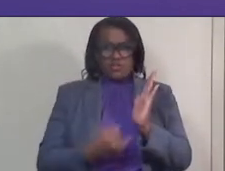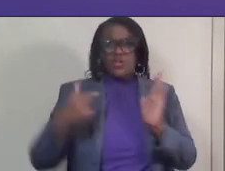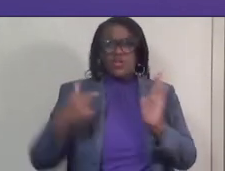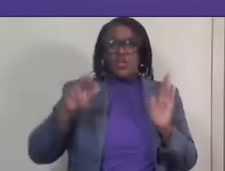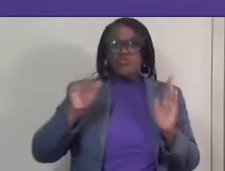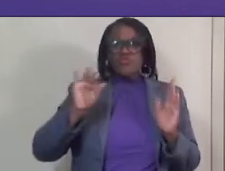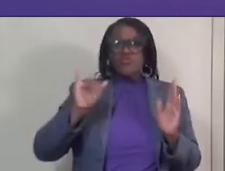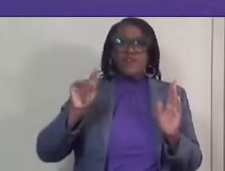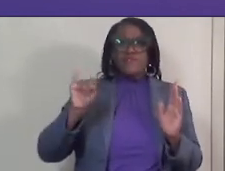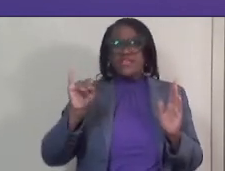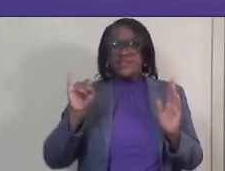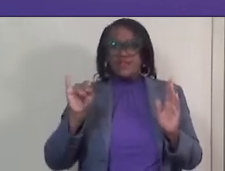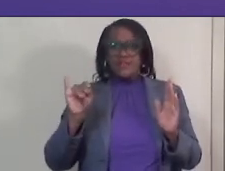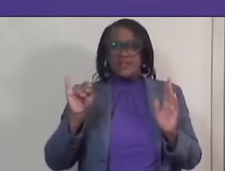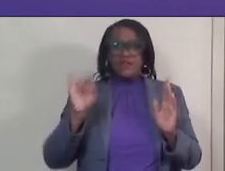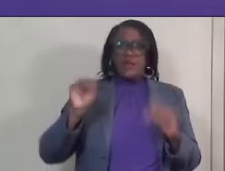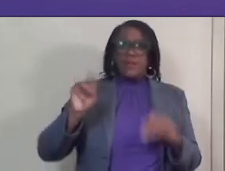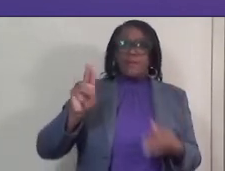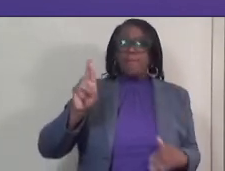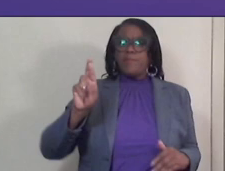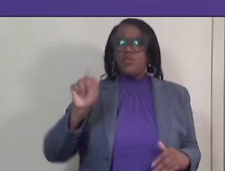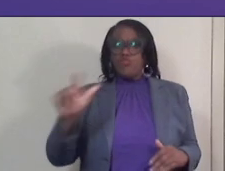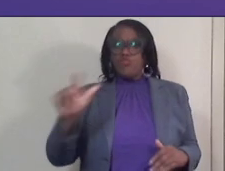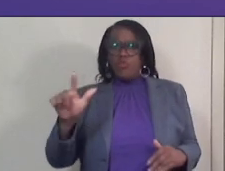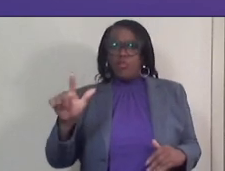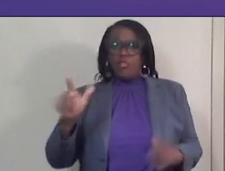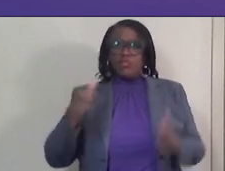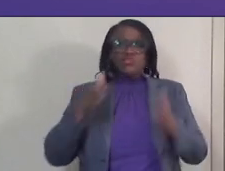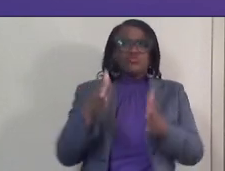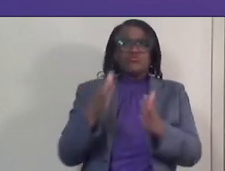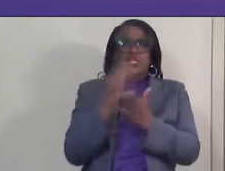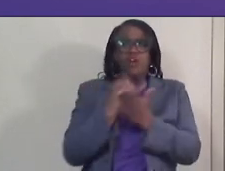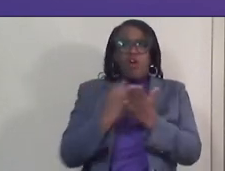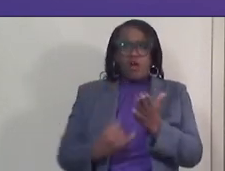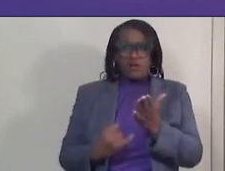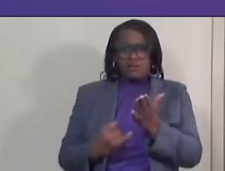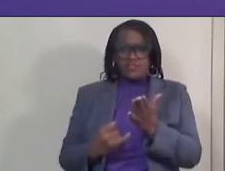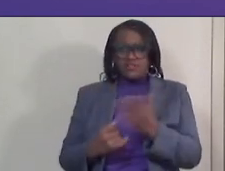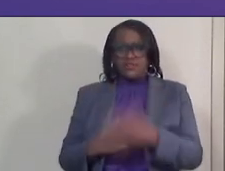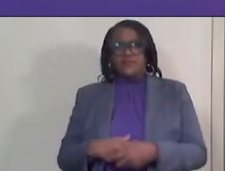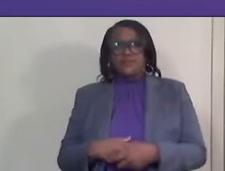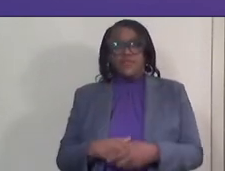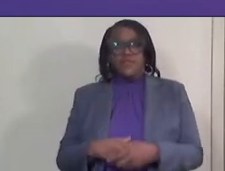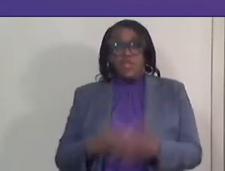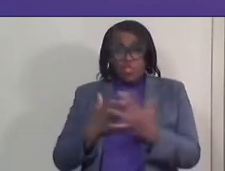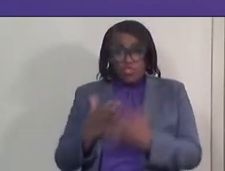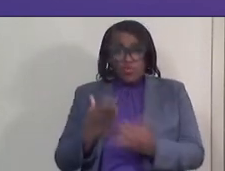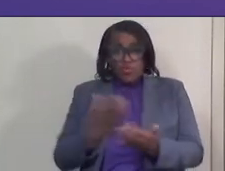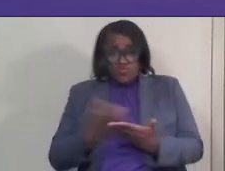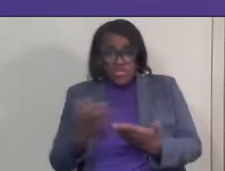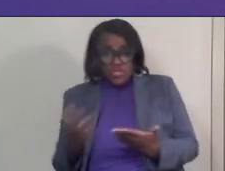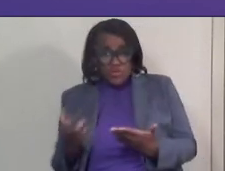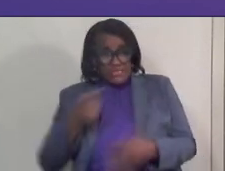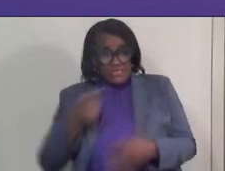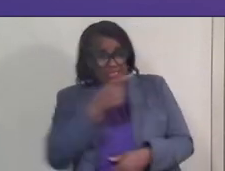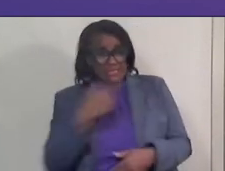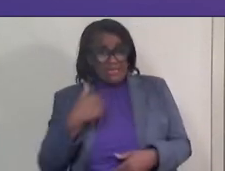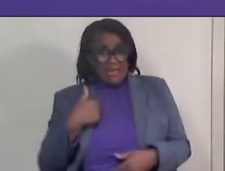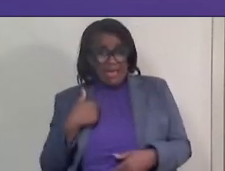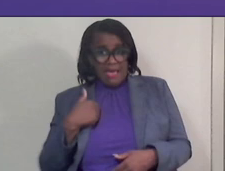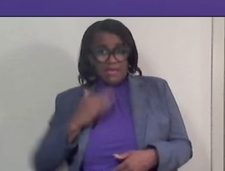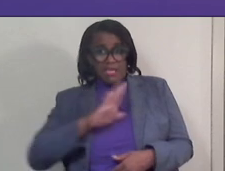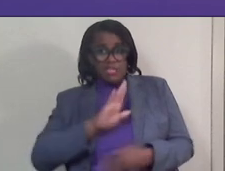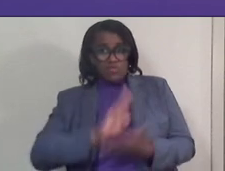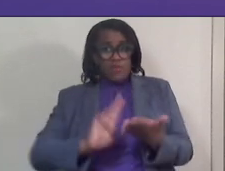and mural and street arts. And so through the resources that he had at his university and working